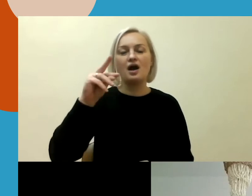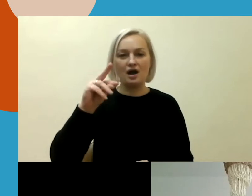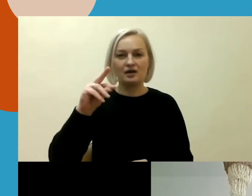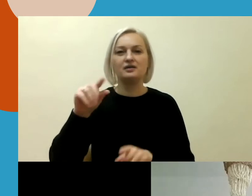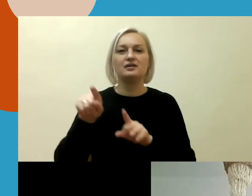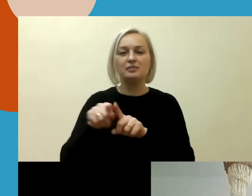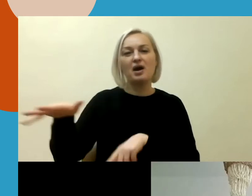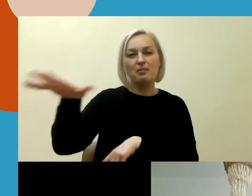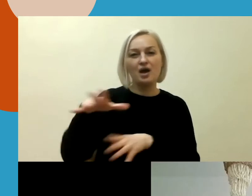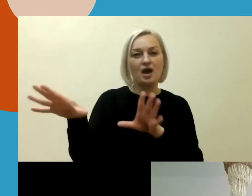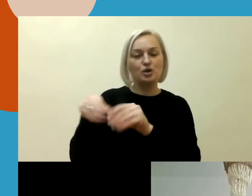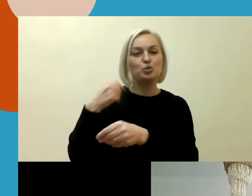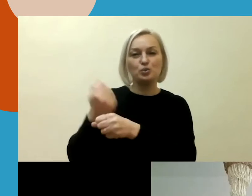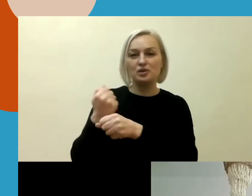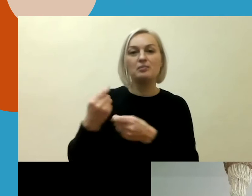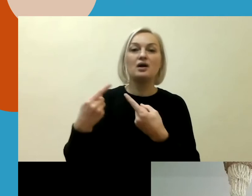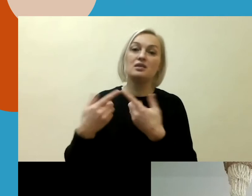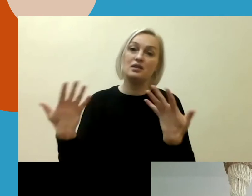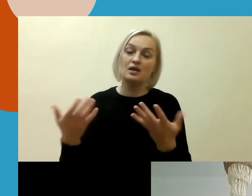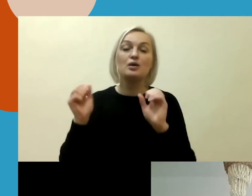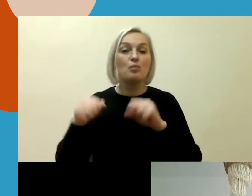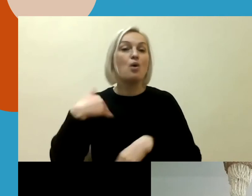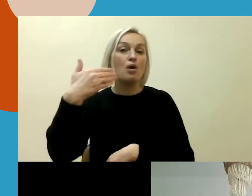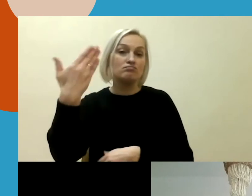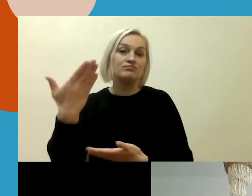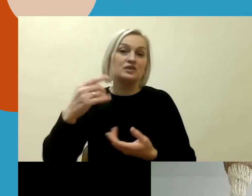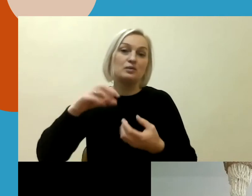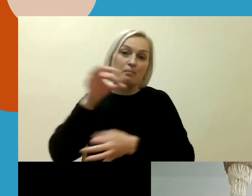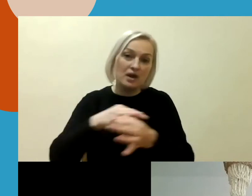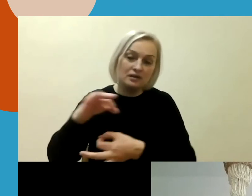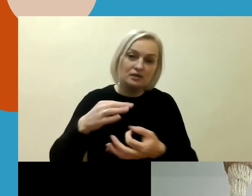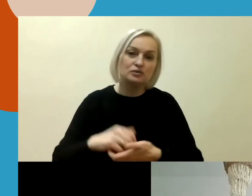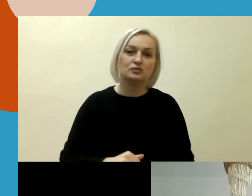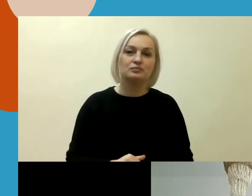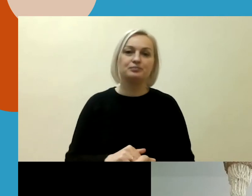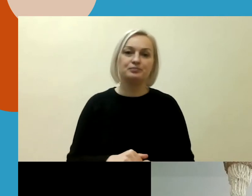Agnė Greblikaitė may not agree with this because she's representing